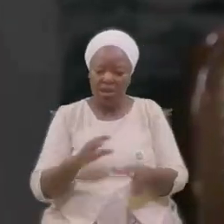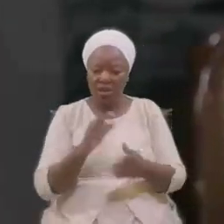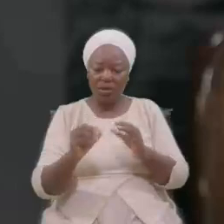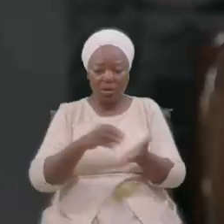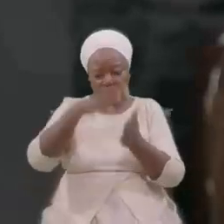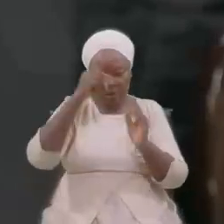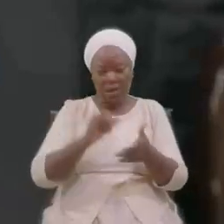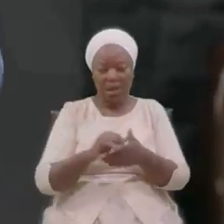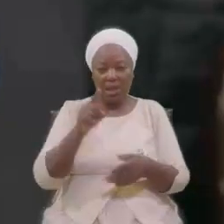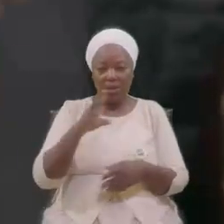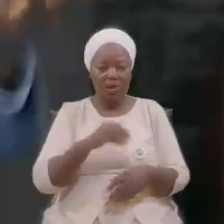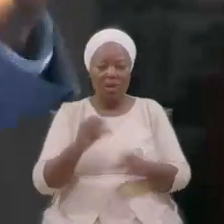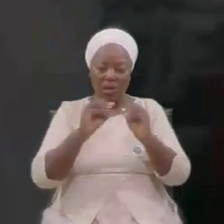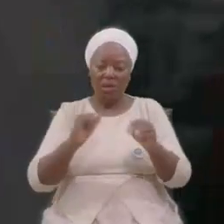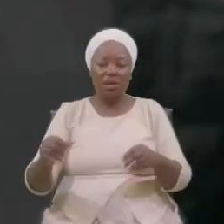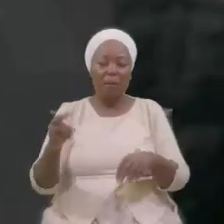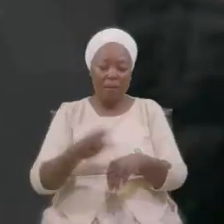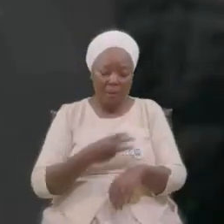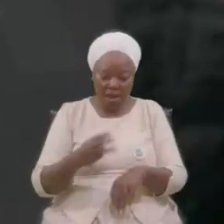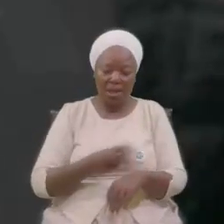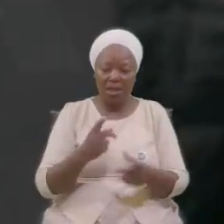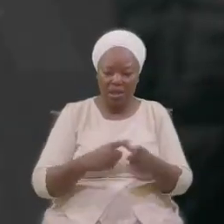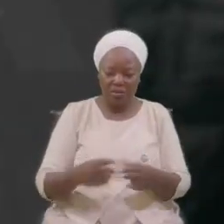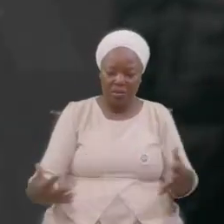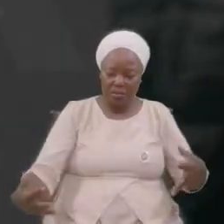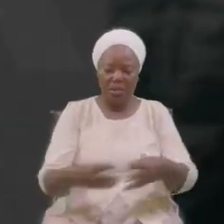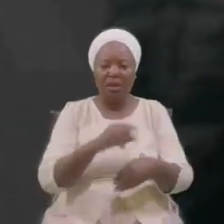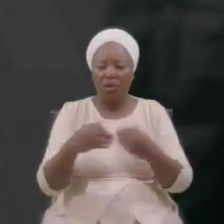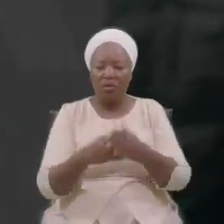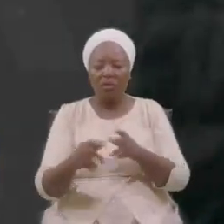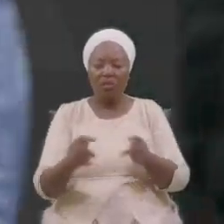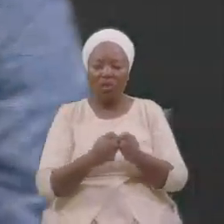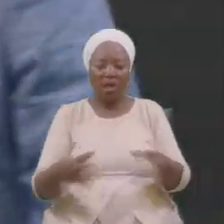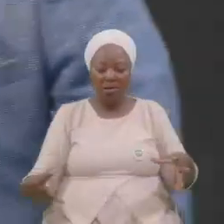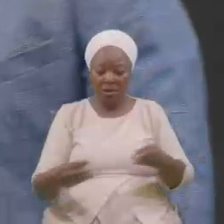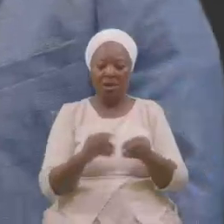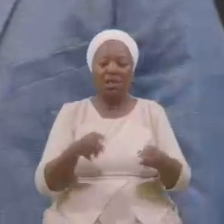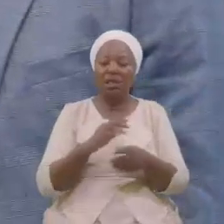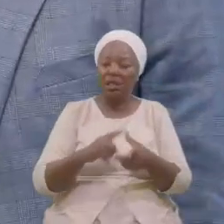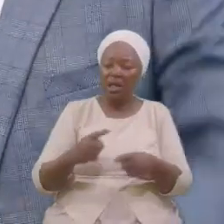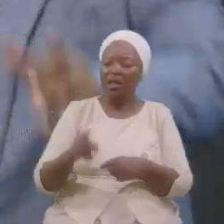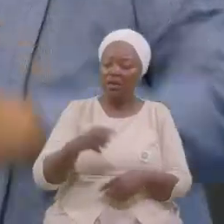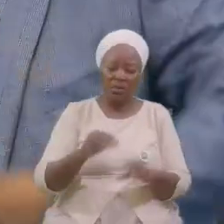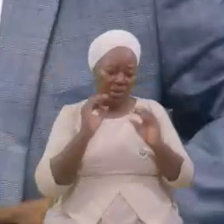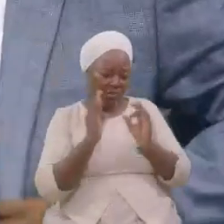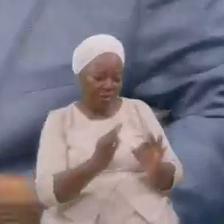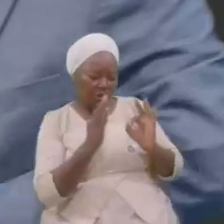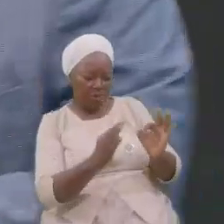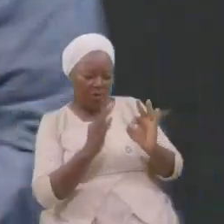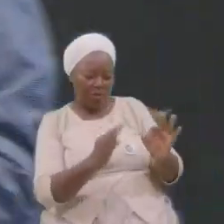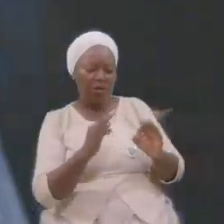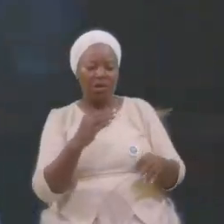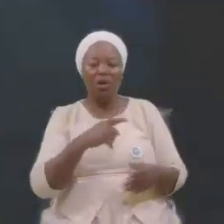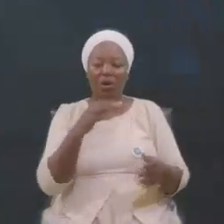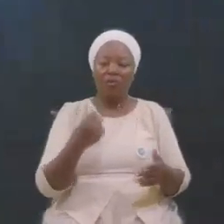together. I just wanted everybody to hear of their Savior that changed